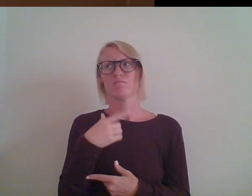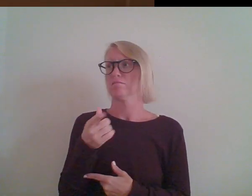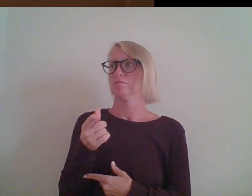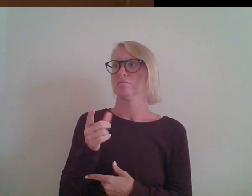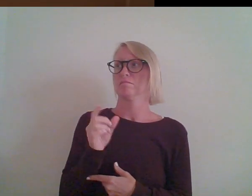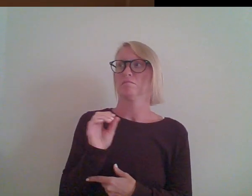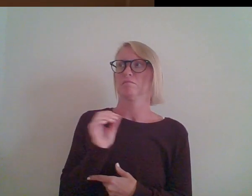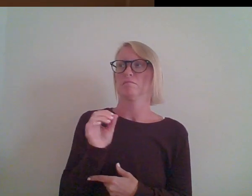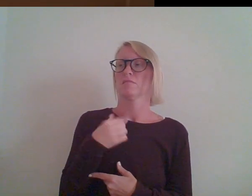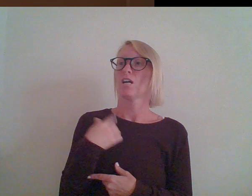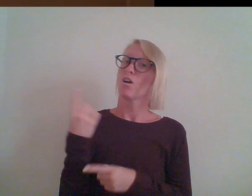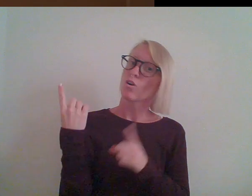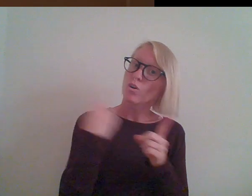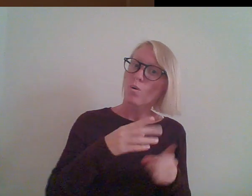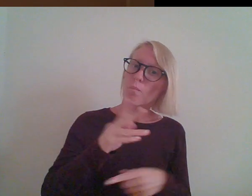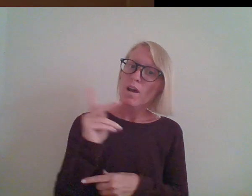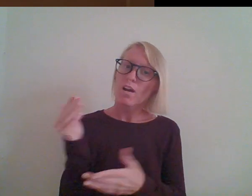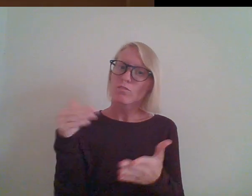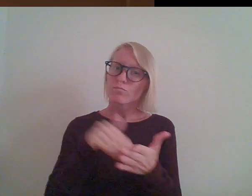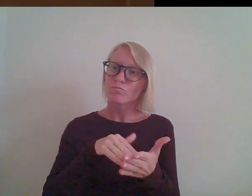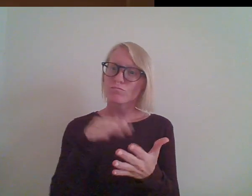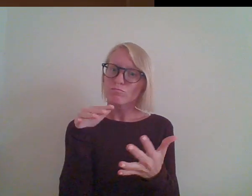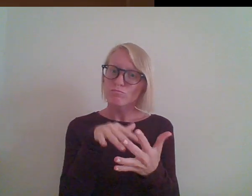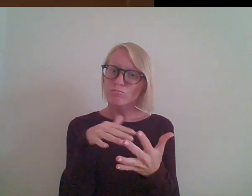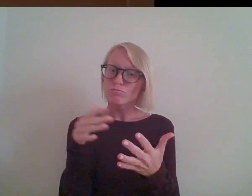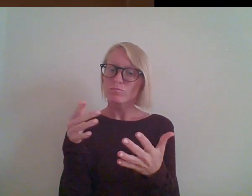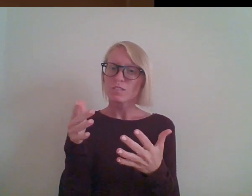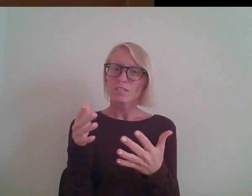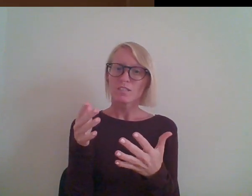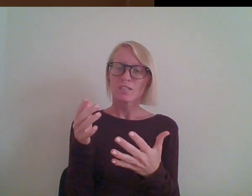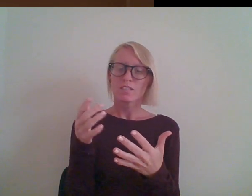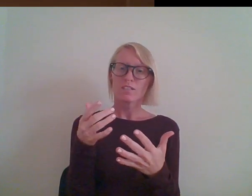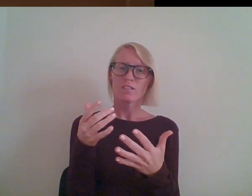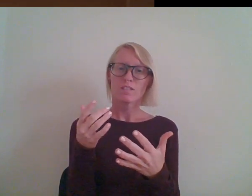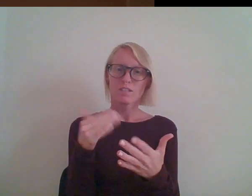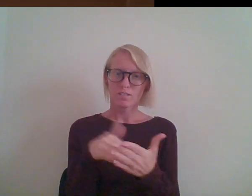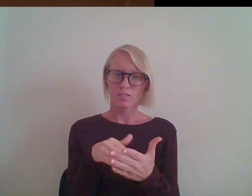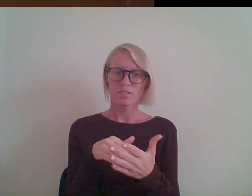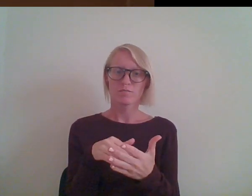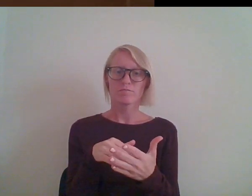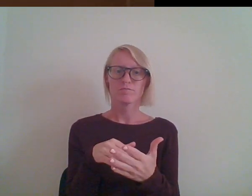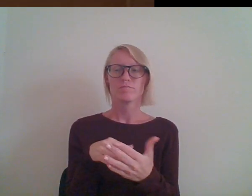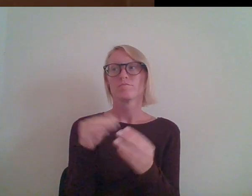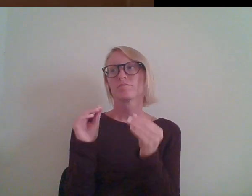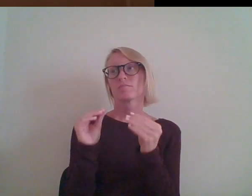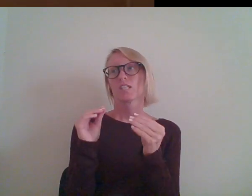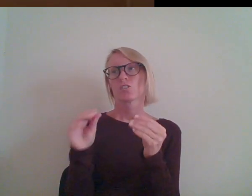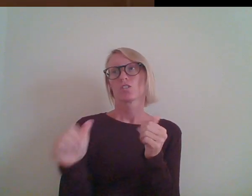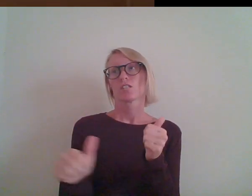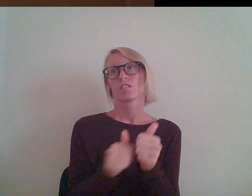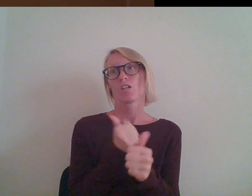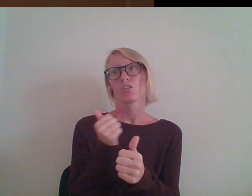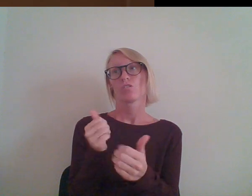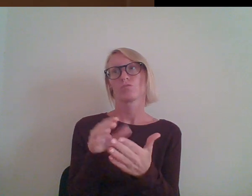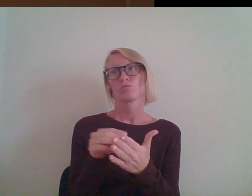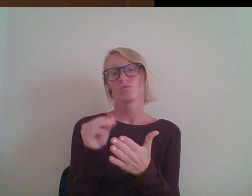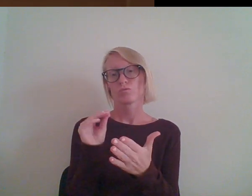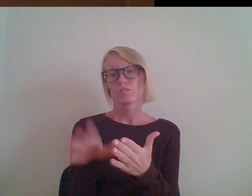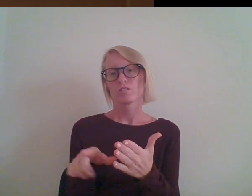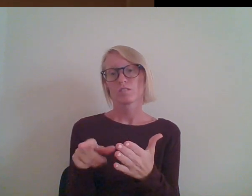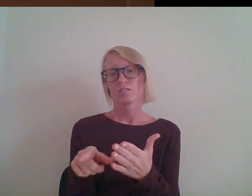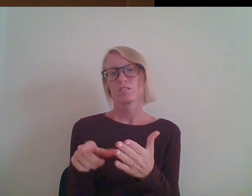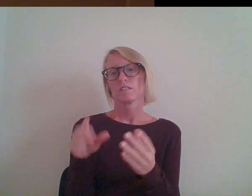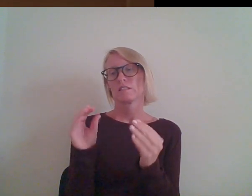and redo it. Teaching another person. Now, some of you may not have anybody at home to teach, or they are not interested. Too